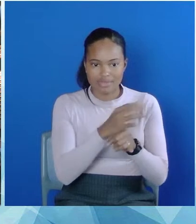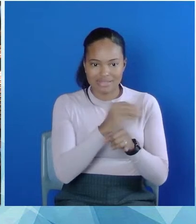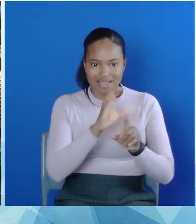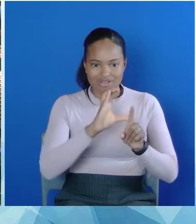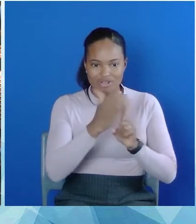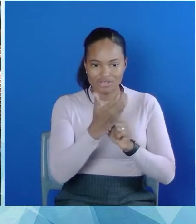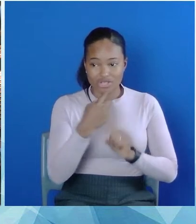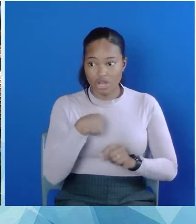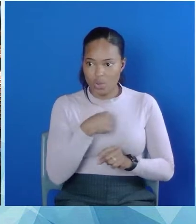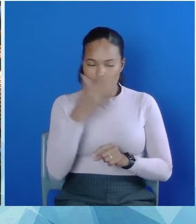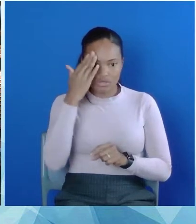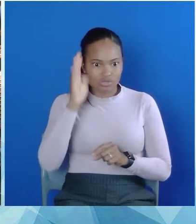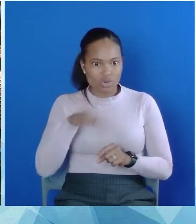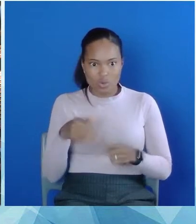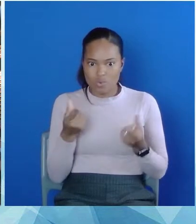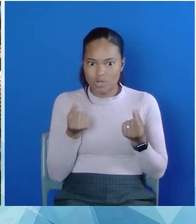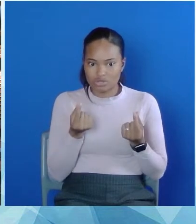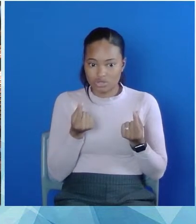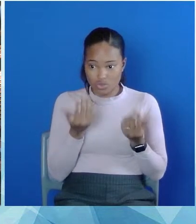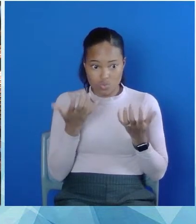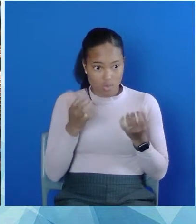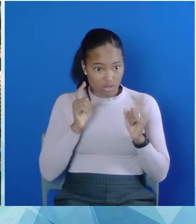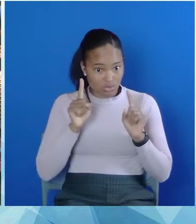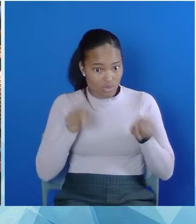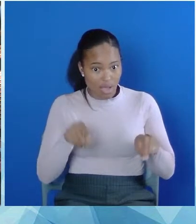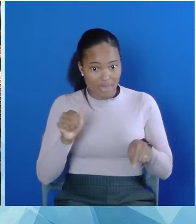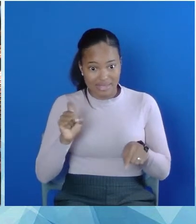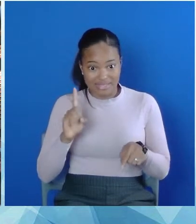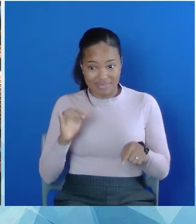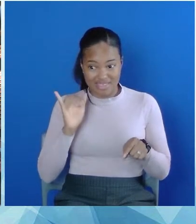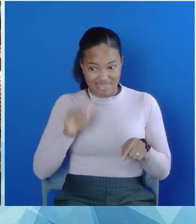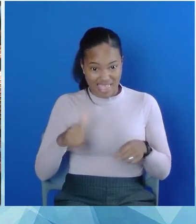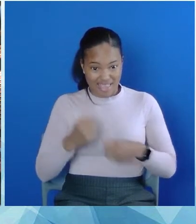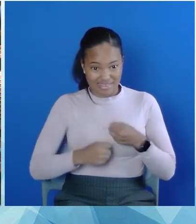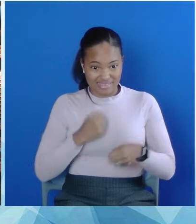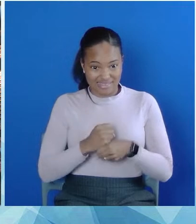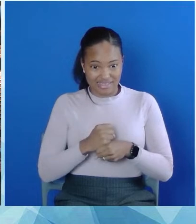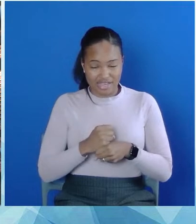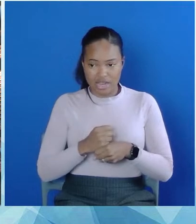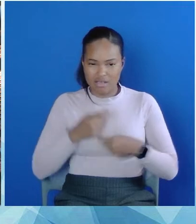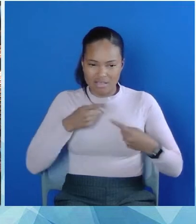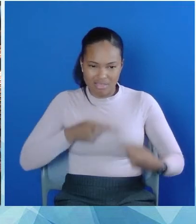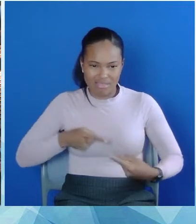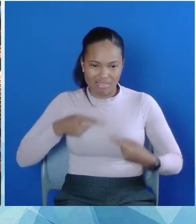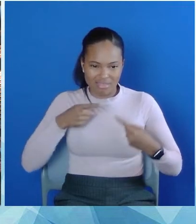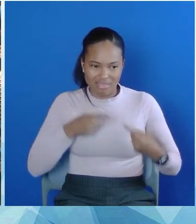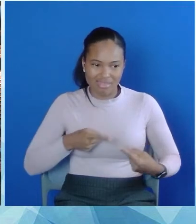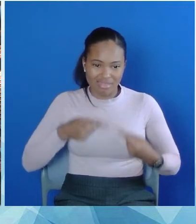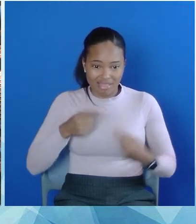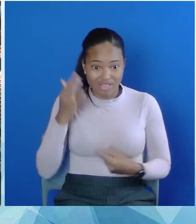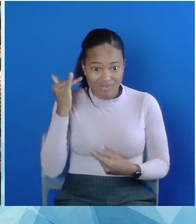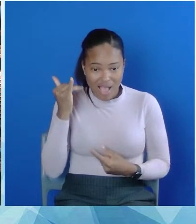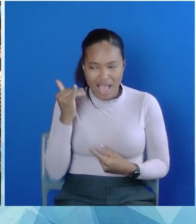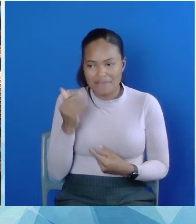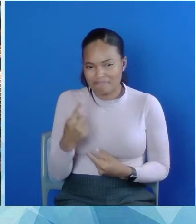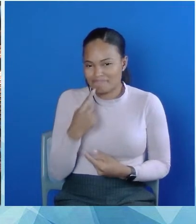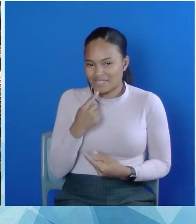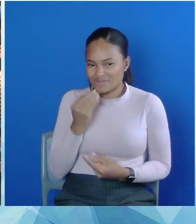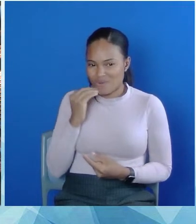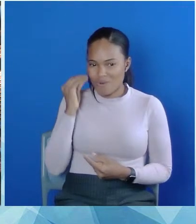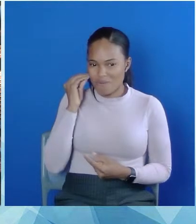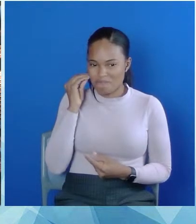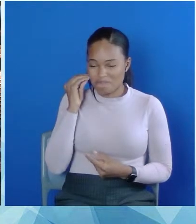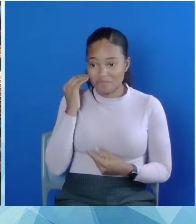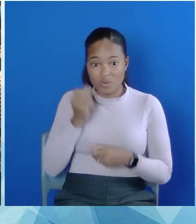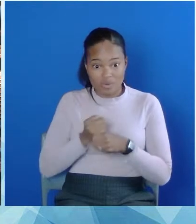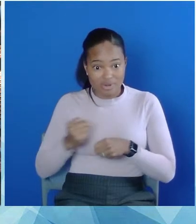do. He wanted to go to ASDB that year. It was a struggle for him when he attended there because he did miss home. So the next year we knew